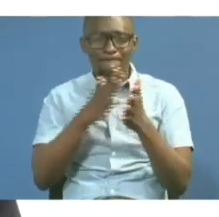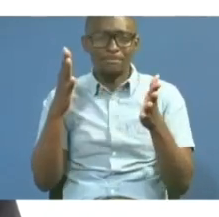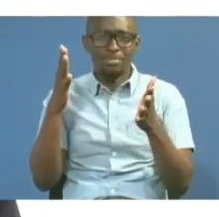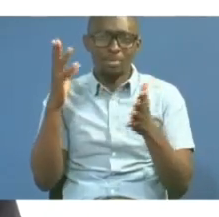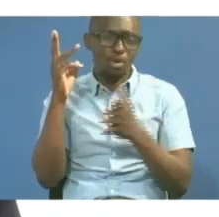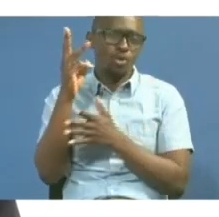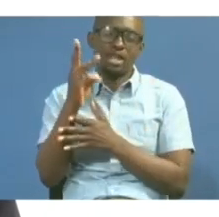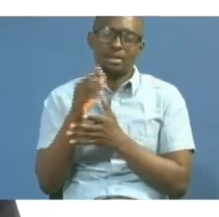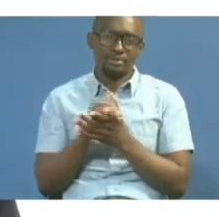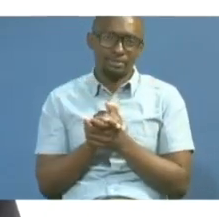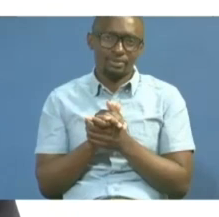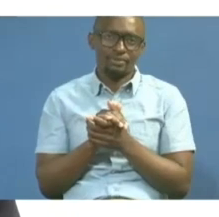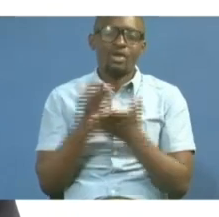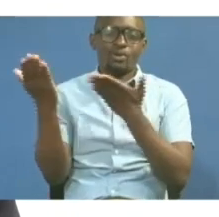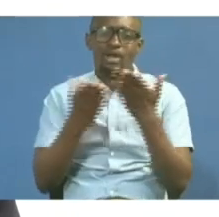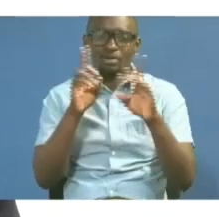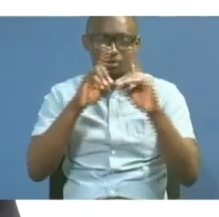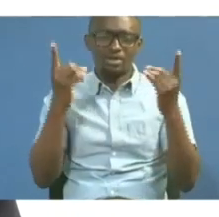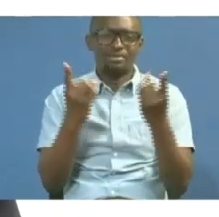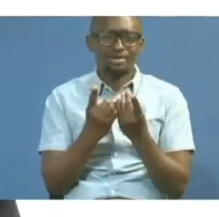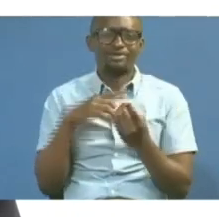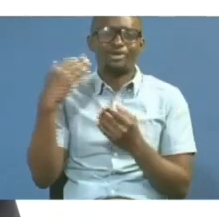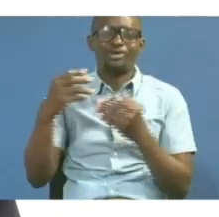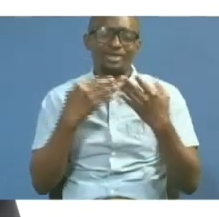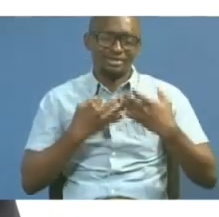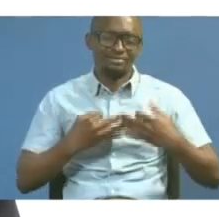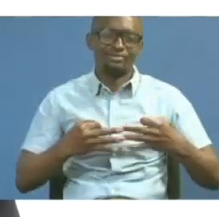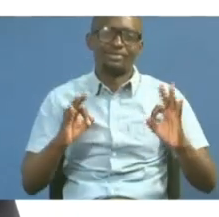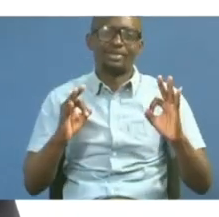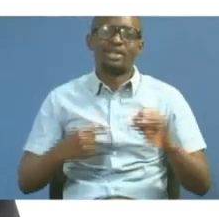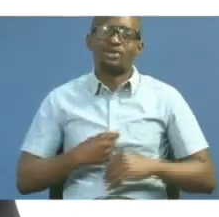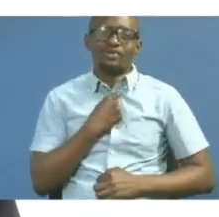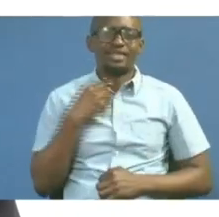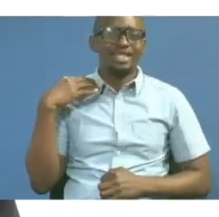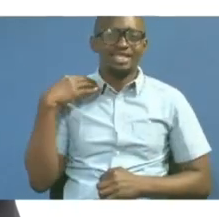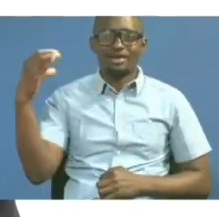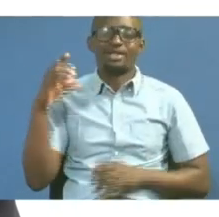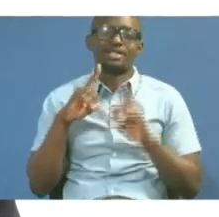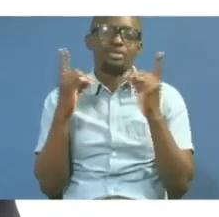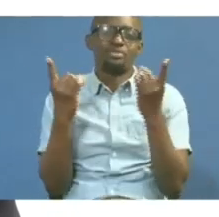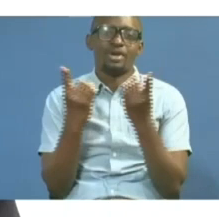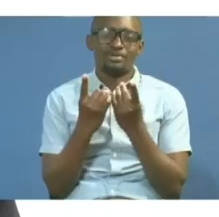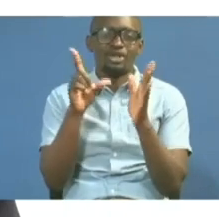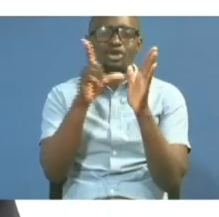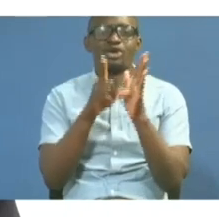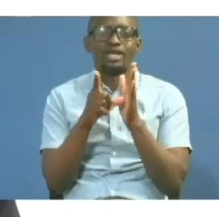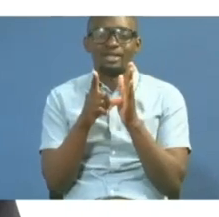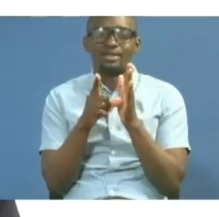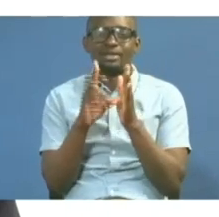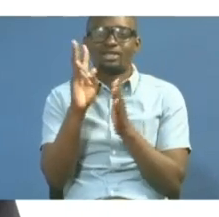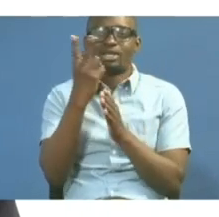architecture, and I welcome you into this department, and you're always free to come to visit the chairman's